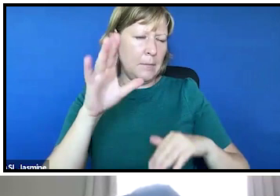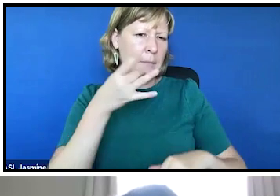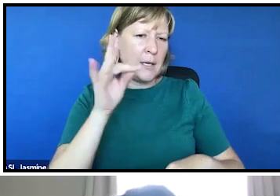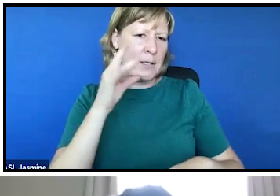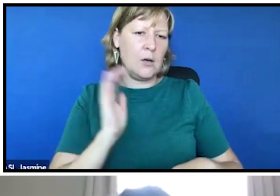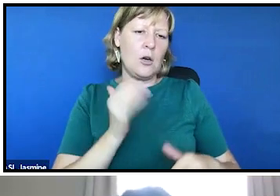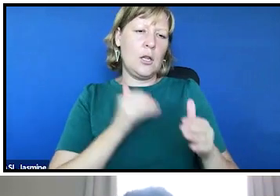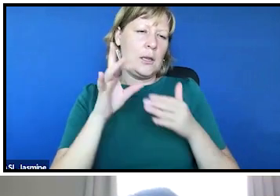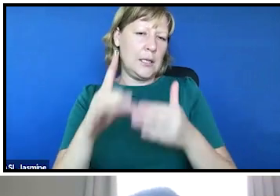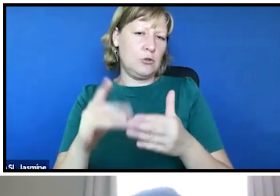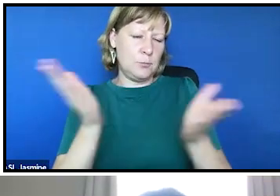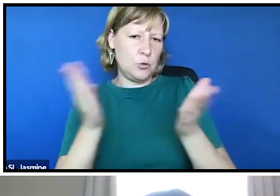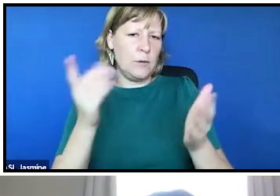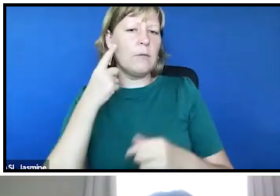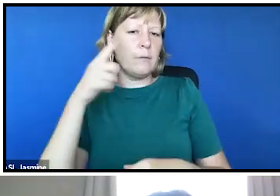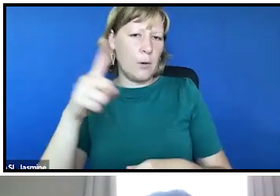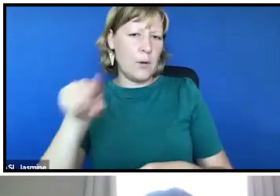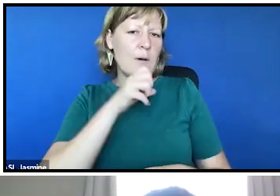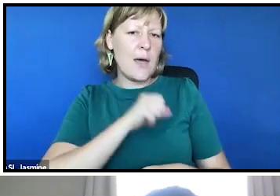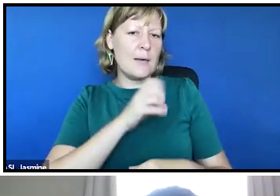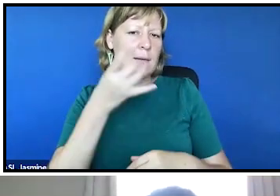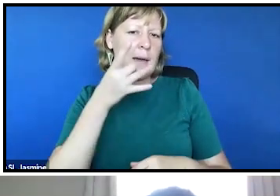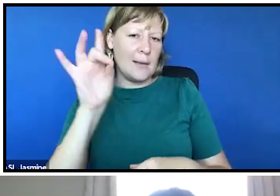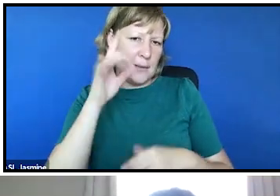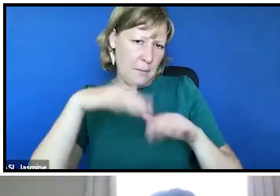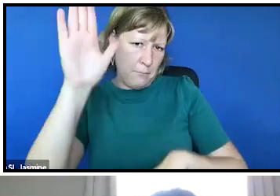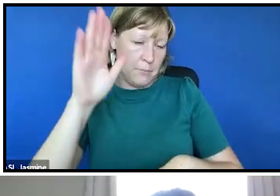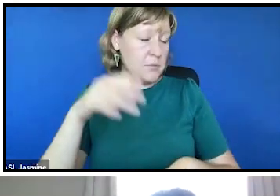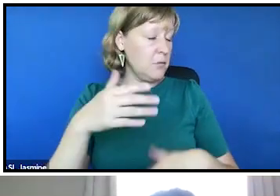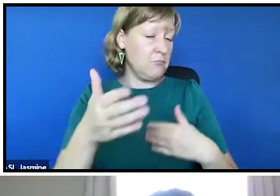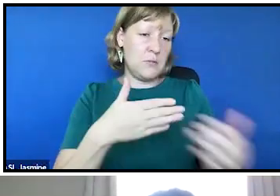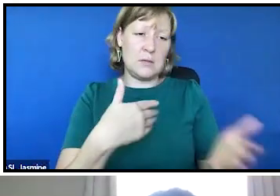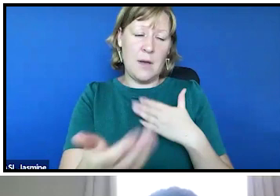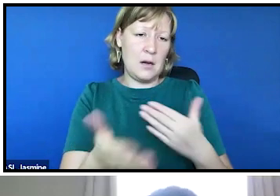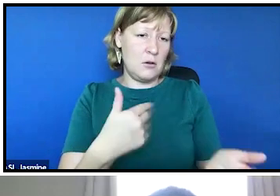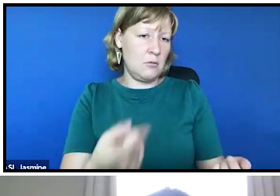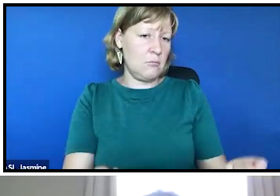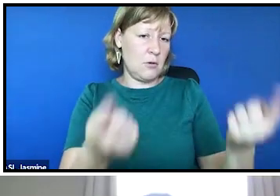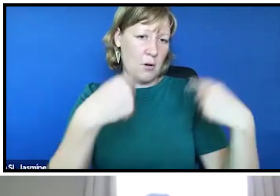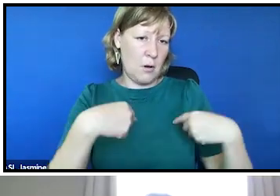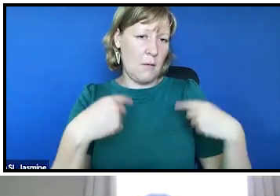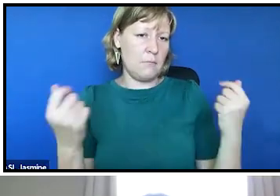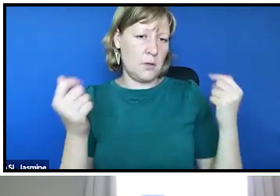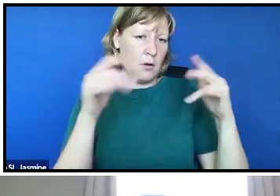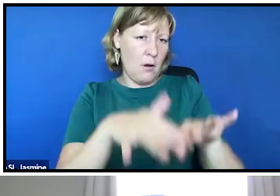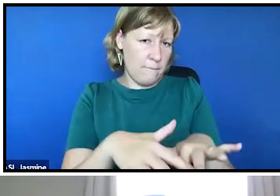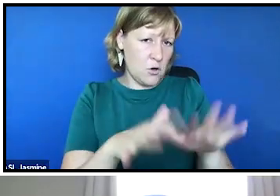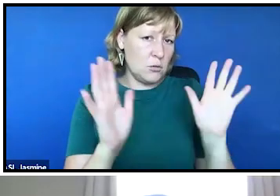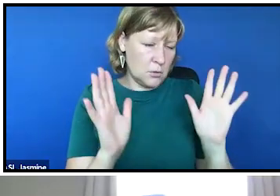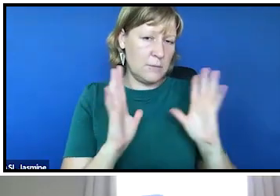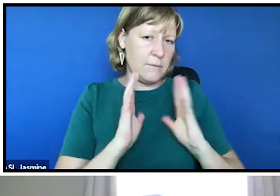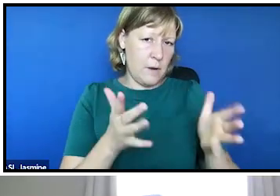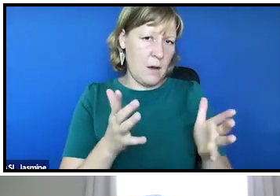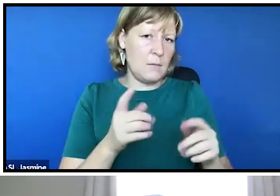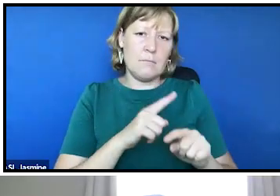up. So, so anybody who wants to come to the conference, as long as they're an adult, it's just no one under 18. But they